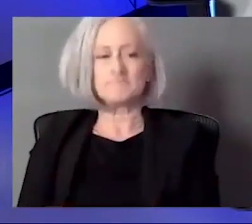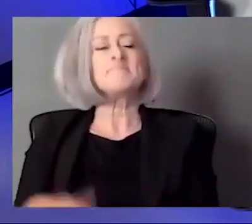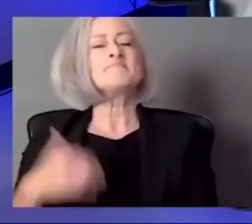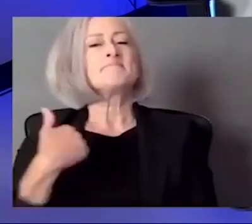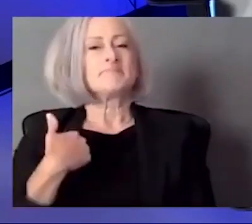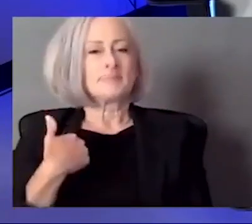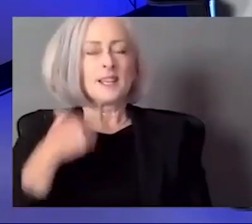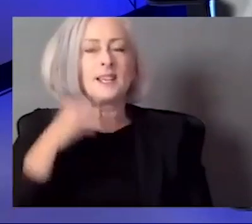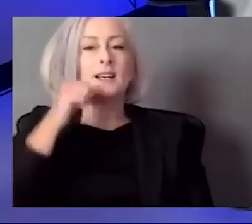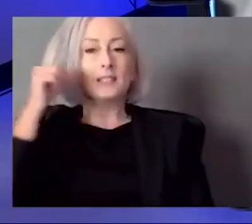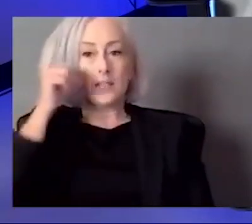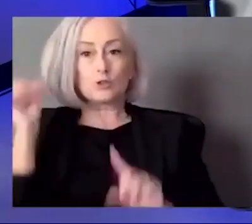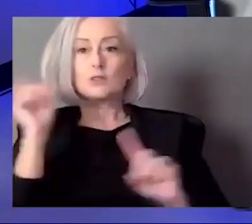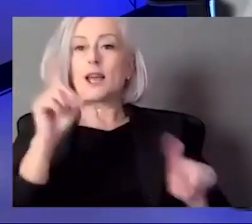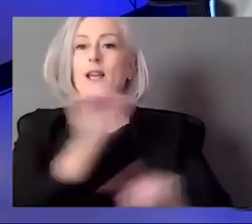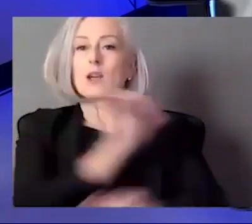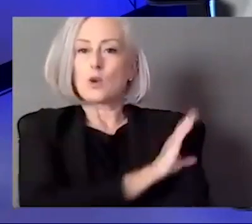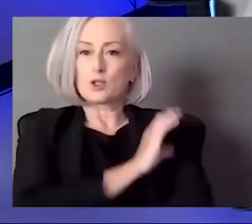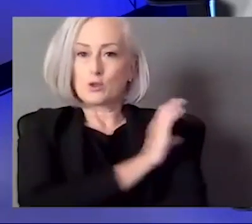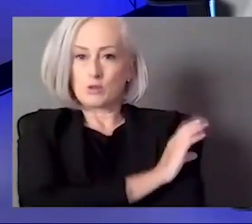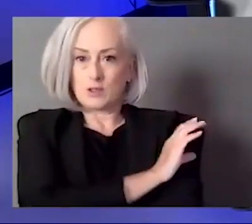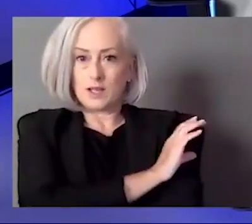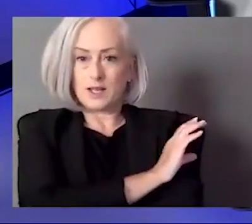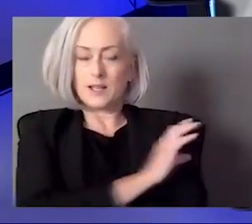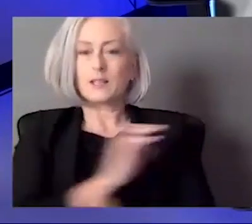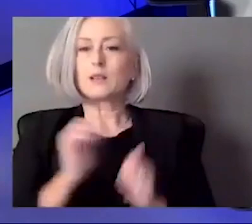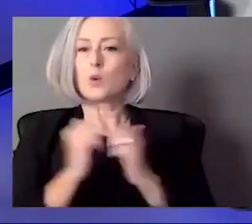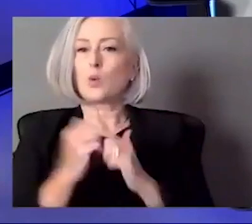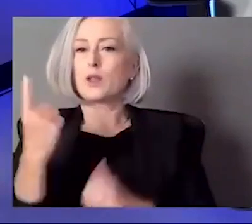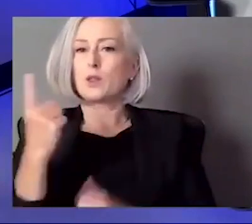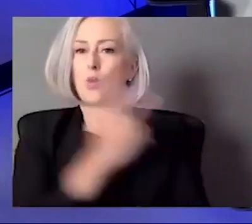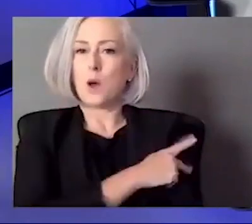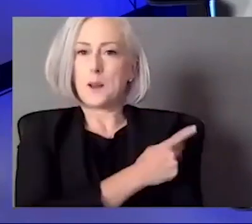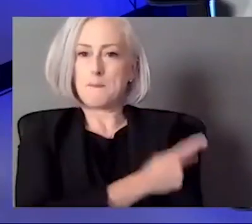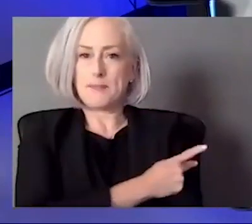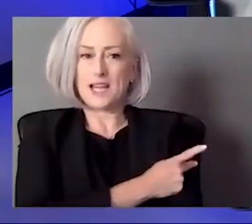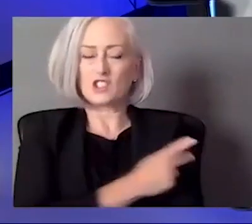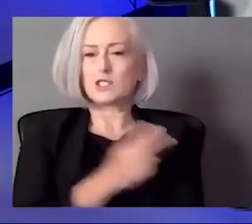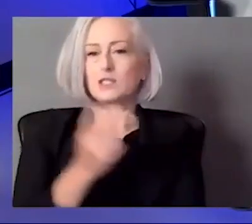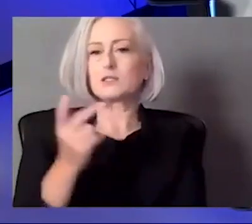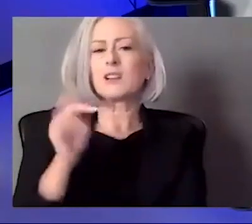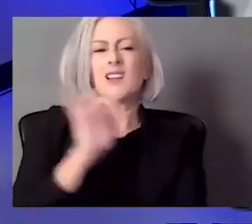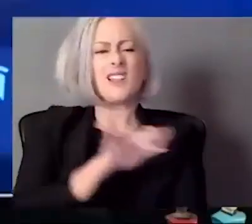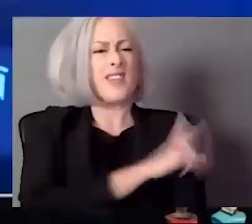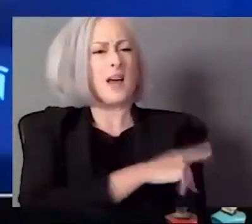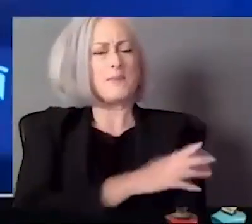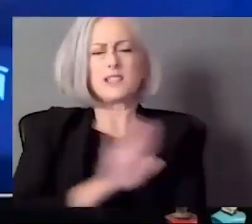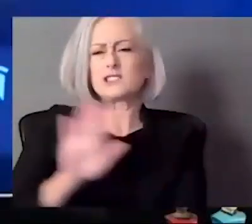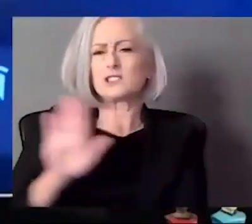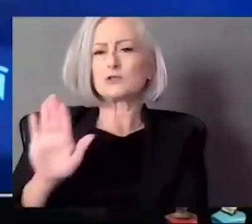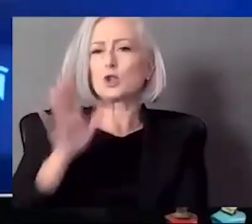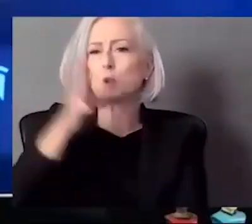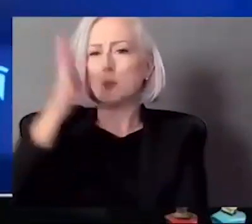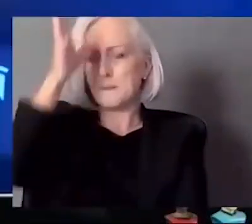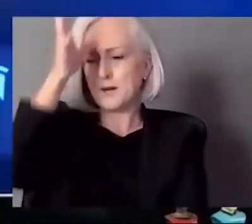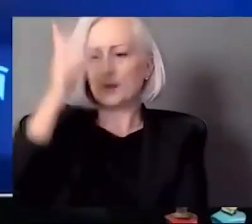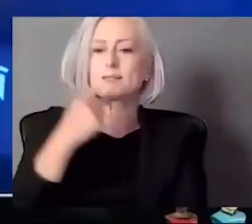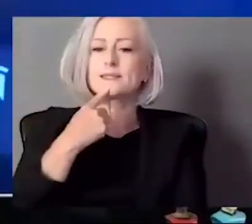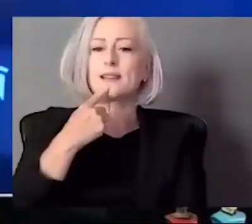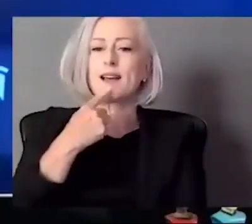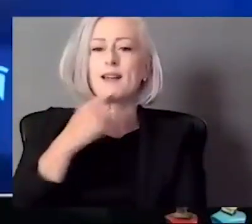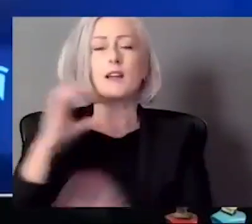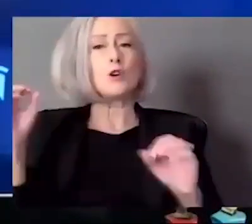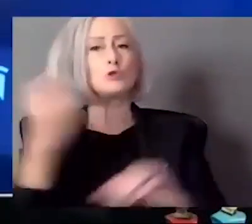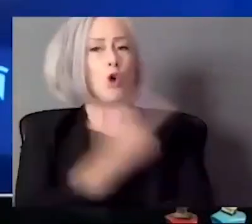was there with one of her parents, and they're like, yeah, we haven't been vaccinated yet. And you know, I tried to get the little spiel